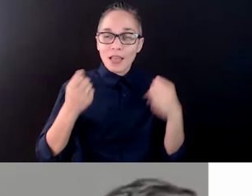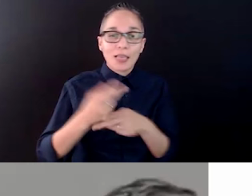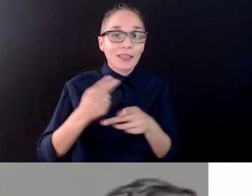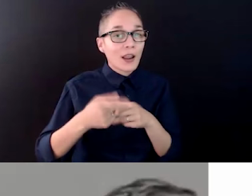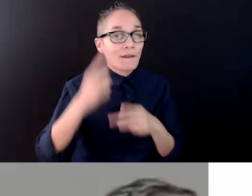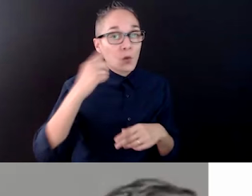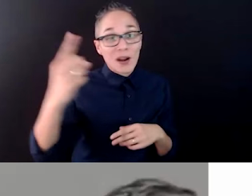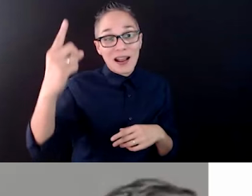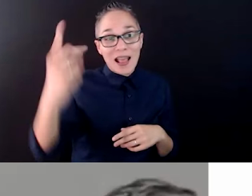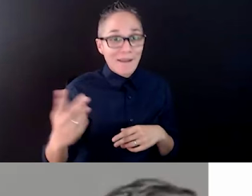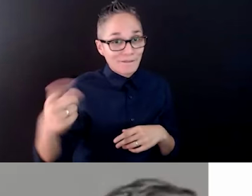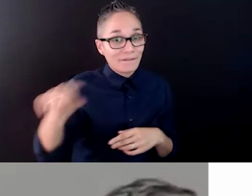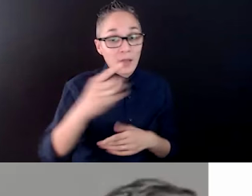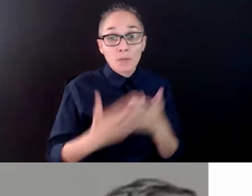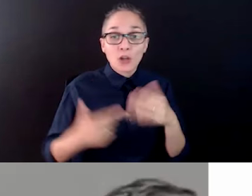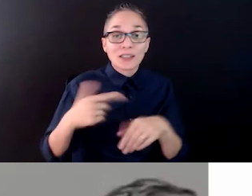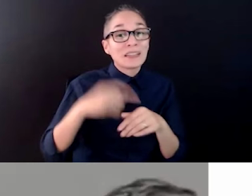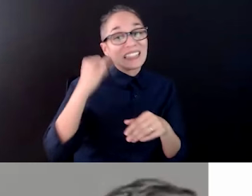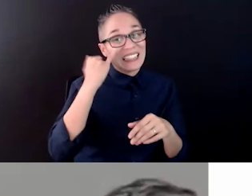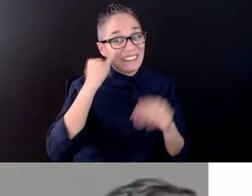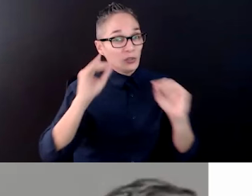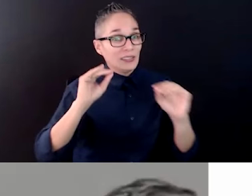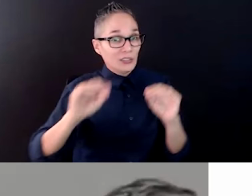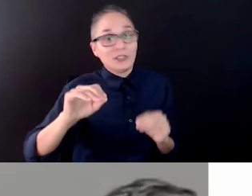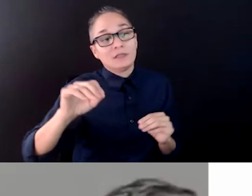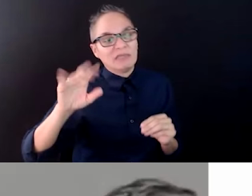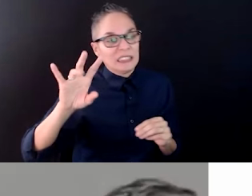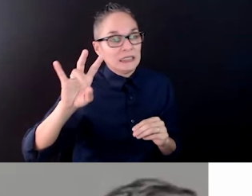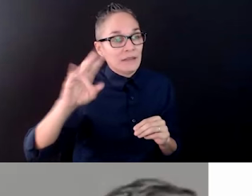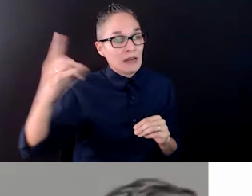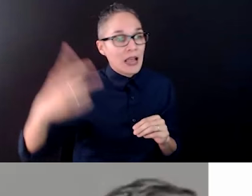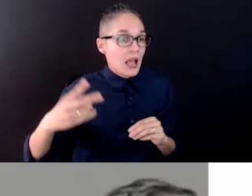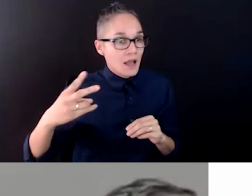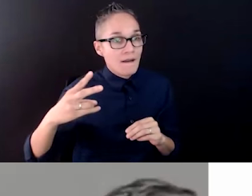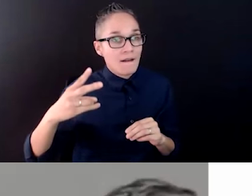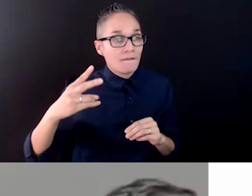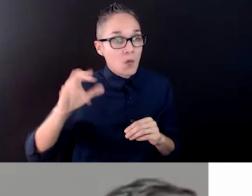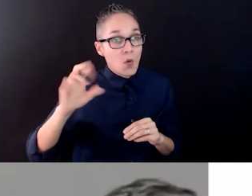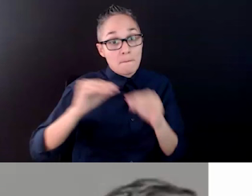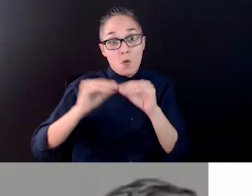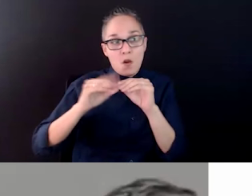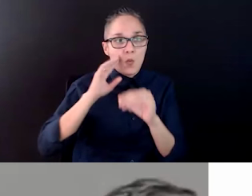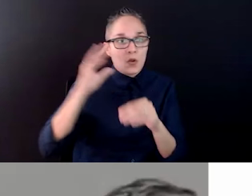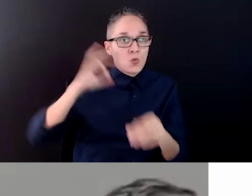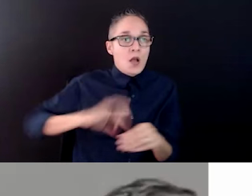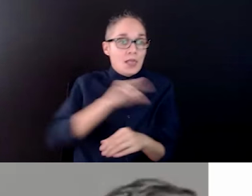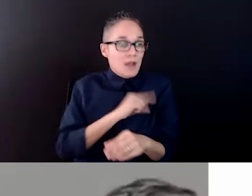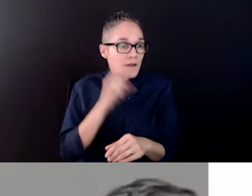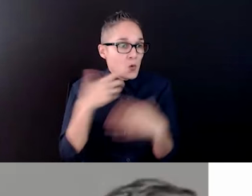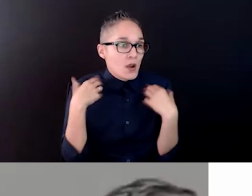of our part-timers. Anybody that's teaching 7.5 LHE or more is going to be eligible for healthcare this year for the first time